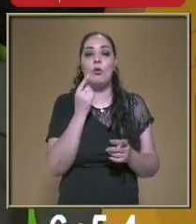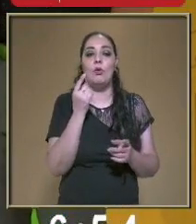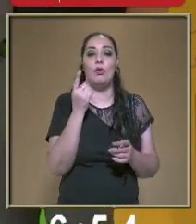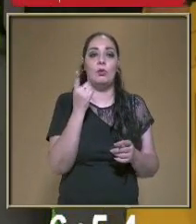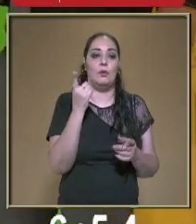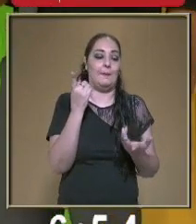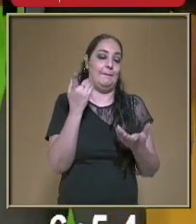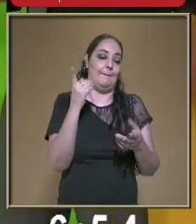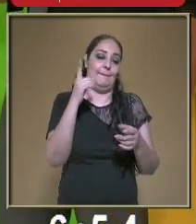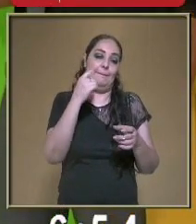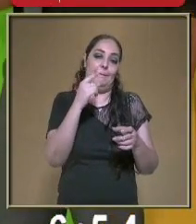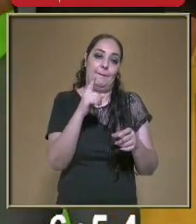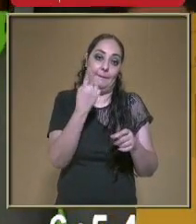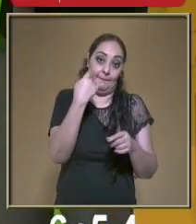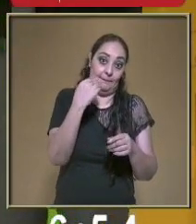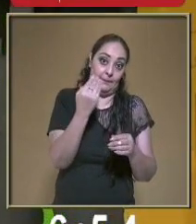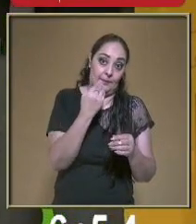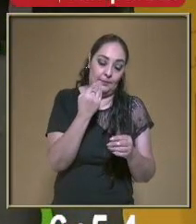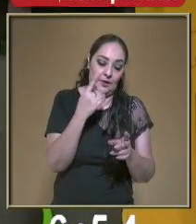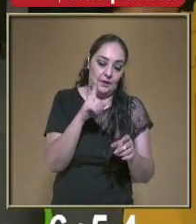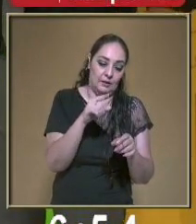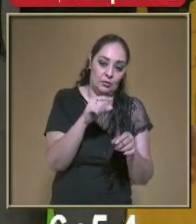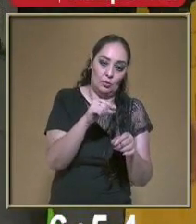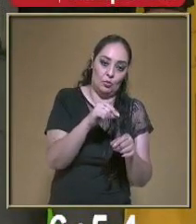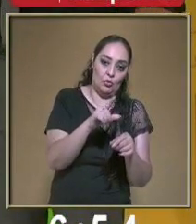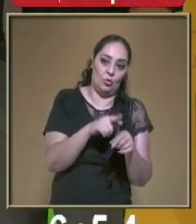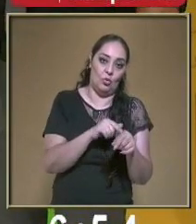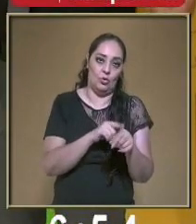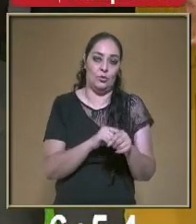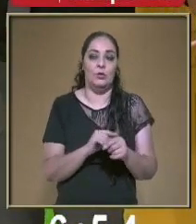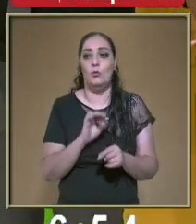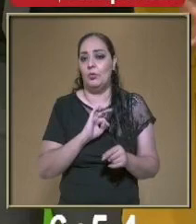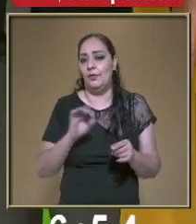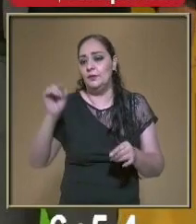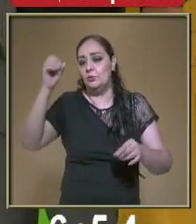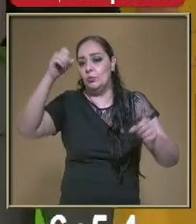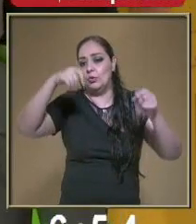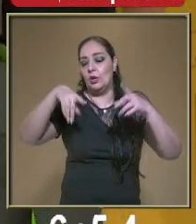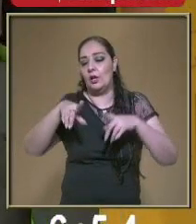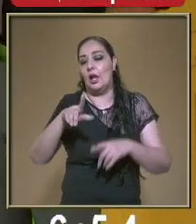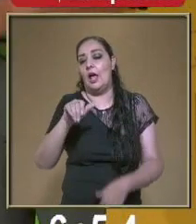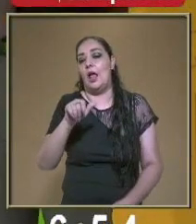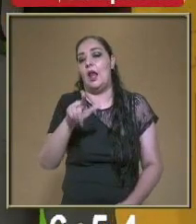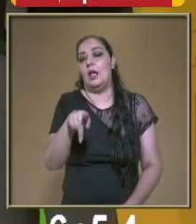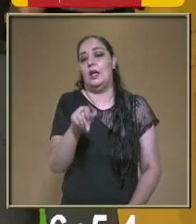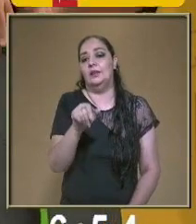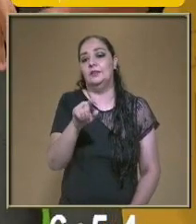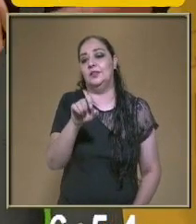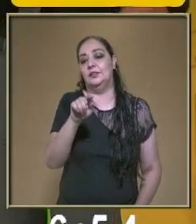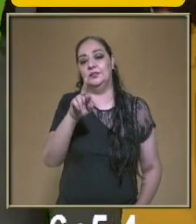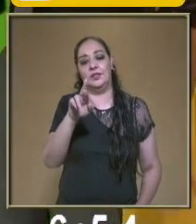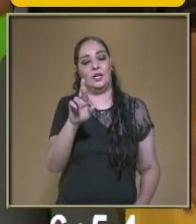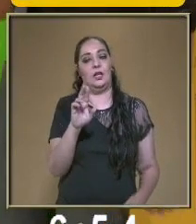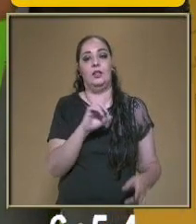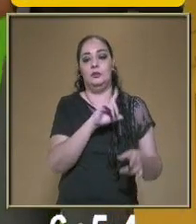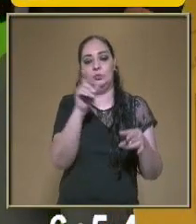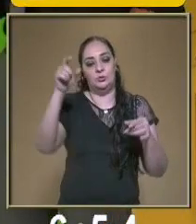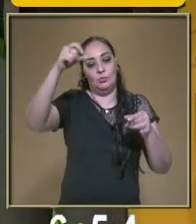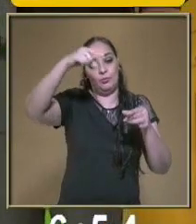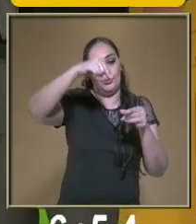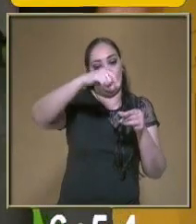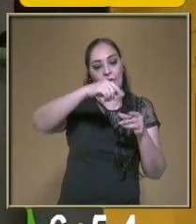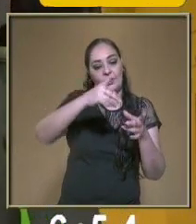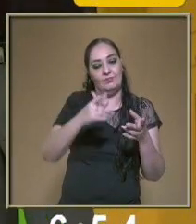Number four, you have to break some tablets, like the Alka-Seltzer, okay? And you have to throw them in the